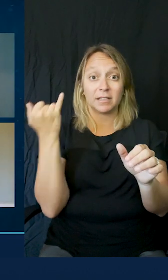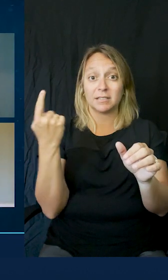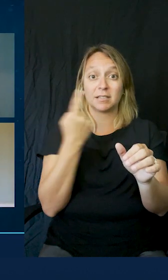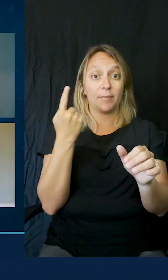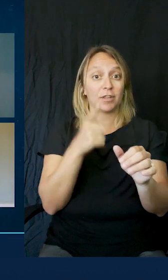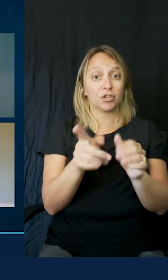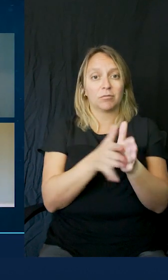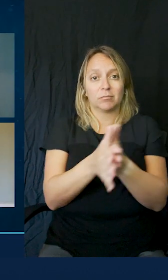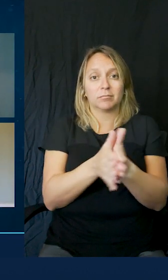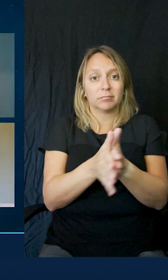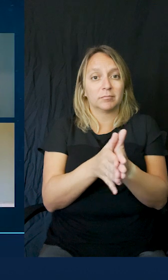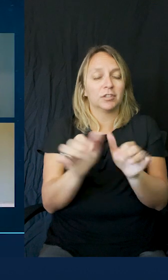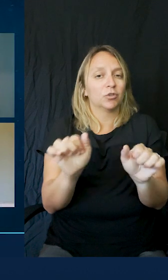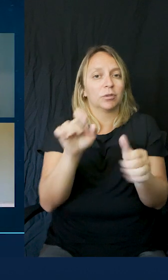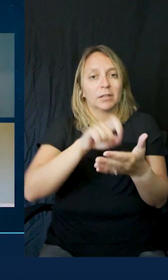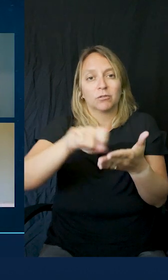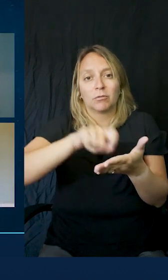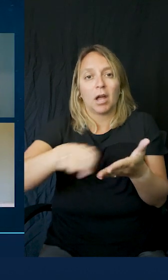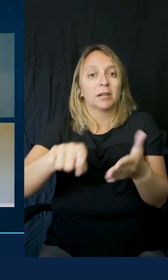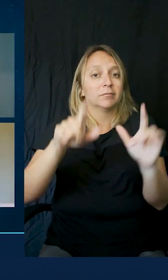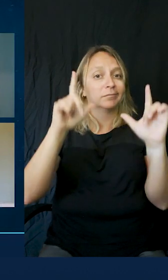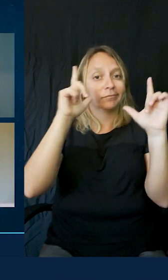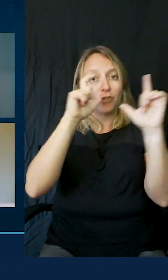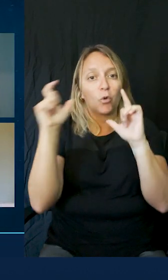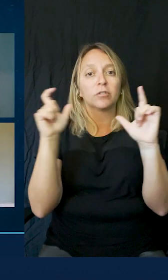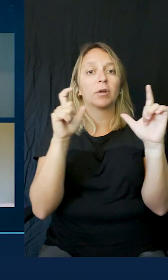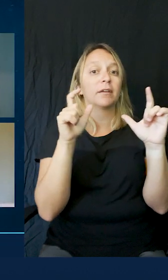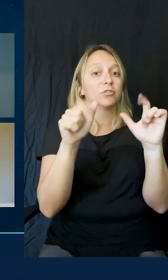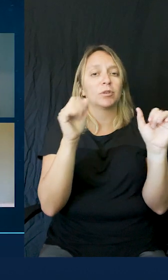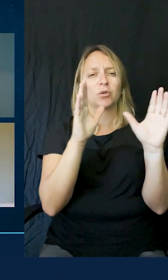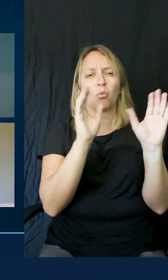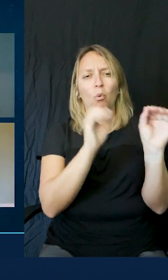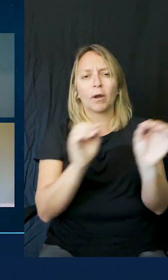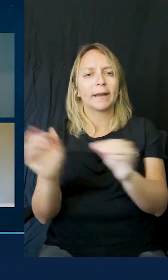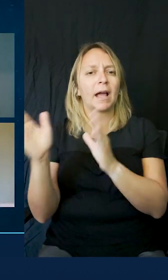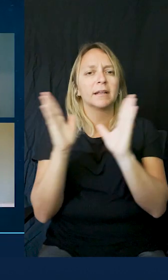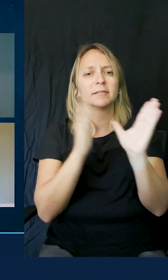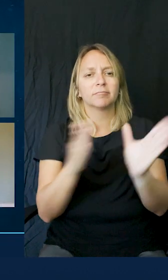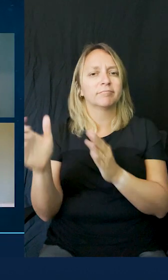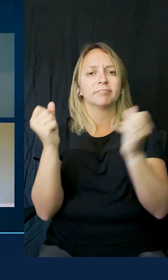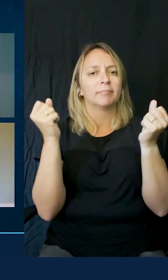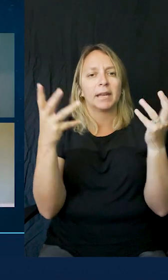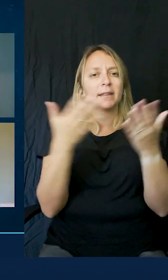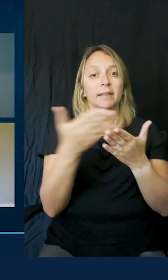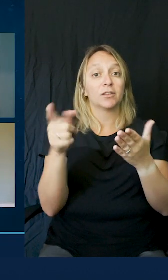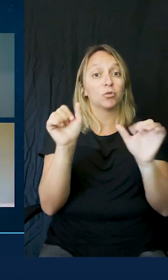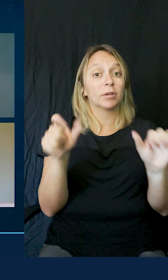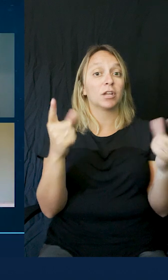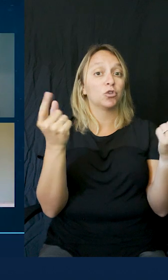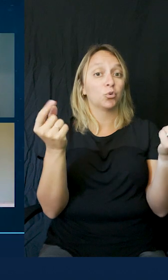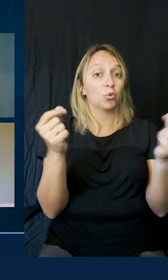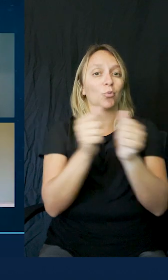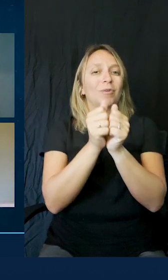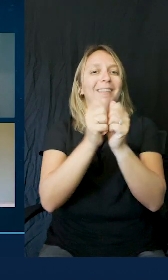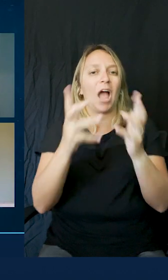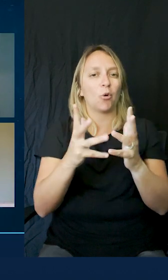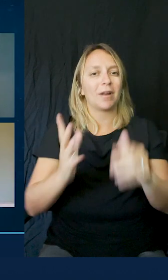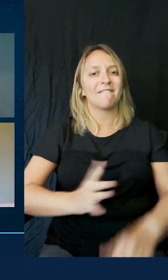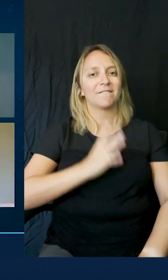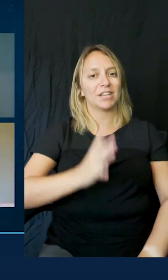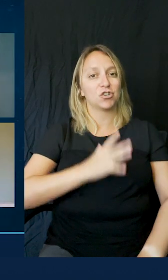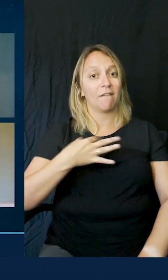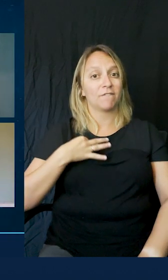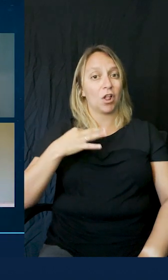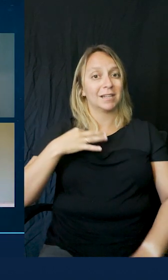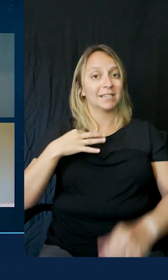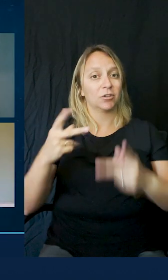about, you can write, you can take photographs, you can organize beach cleanups. So many things you can do without an official